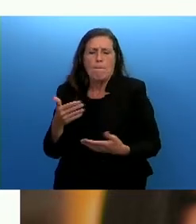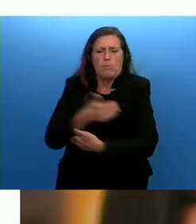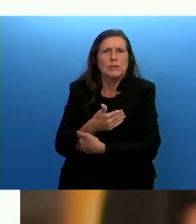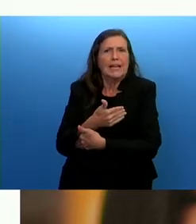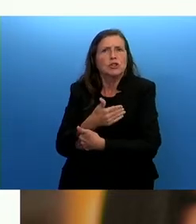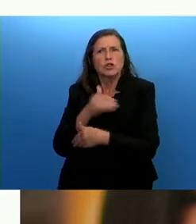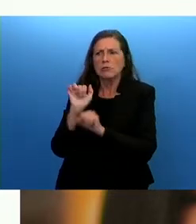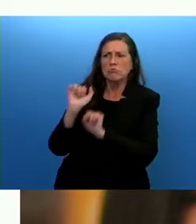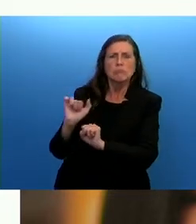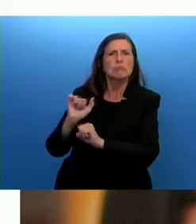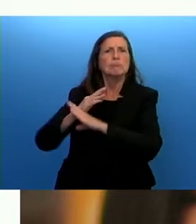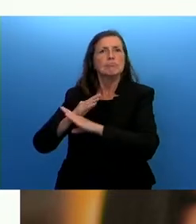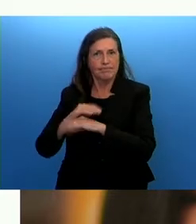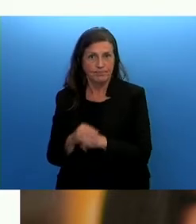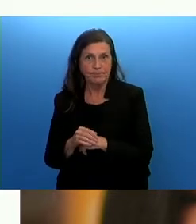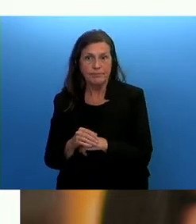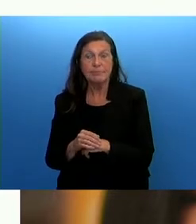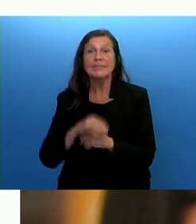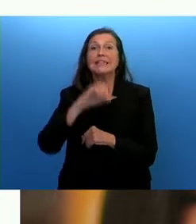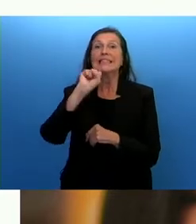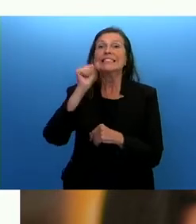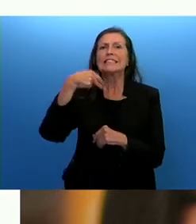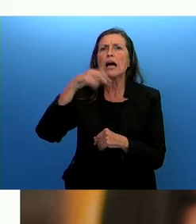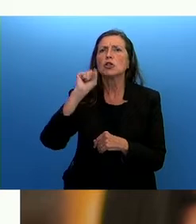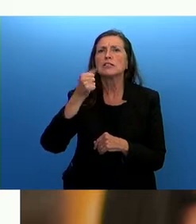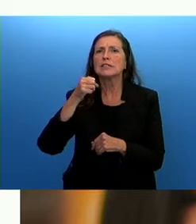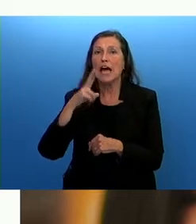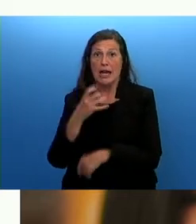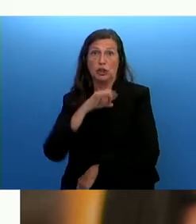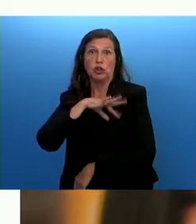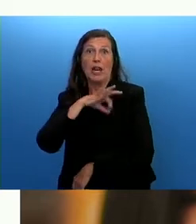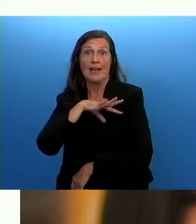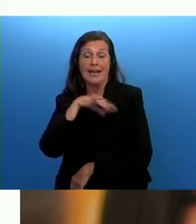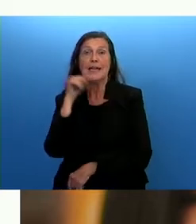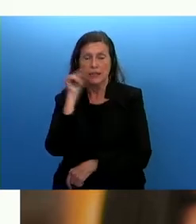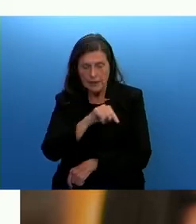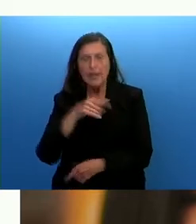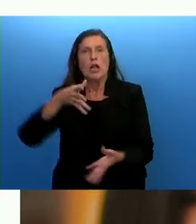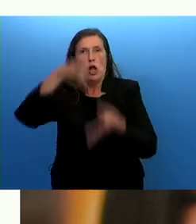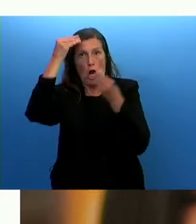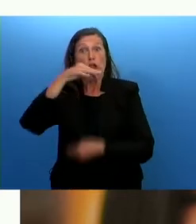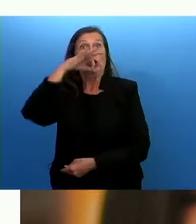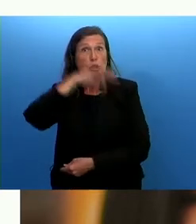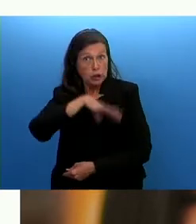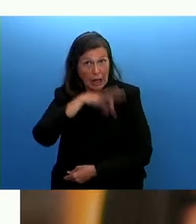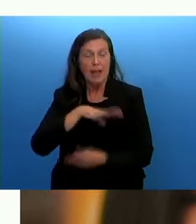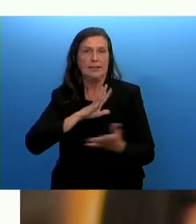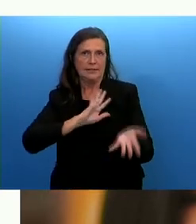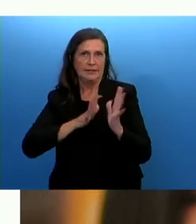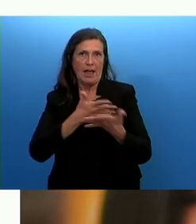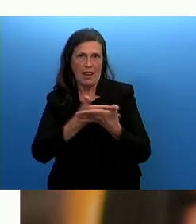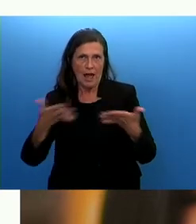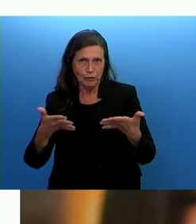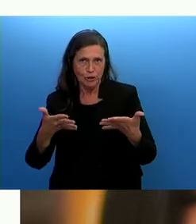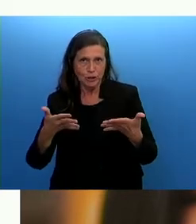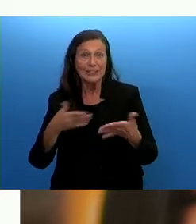where Alexandre Salazar, an educator from Venezuela, is learning the Chilean Sign Language in a training organized by